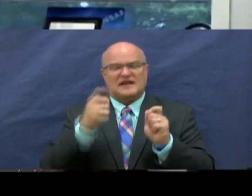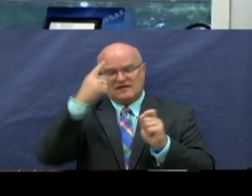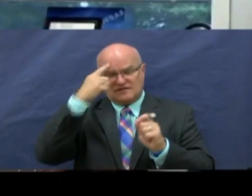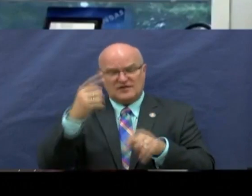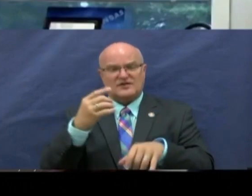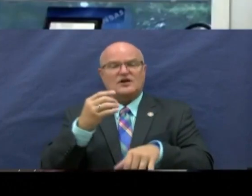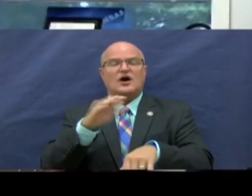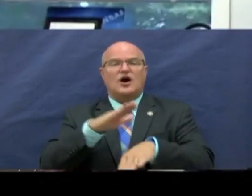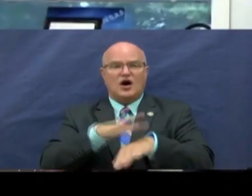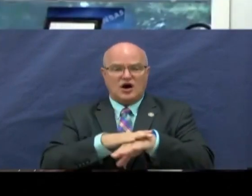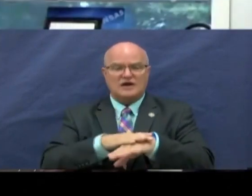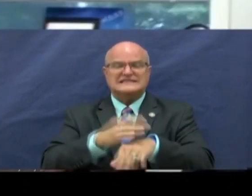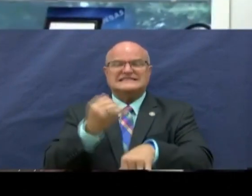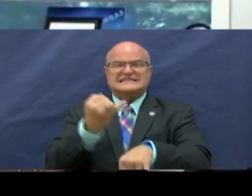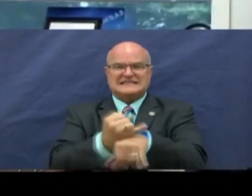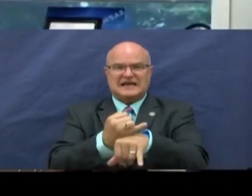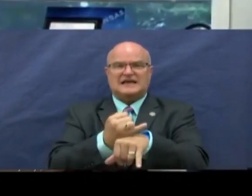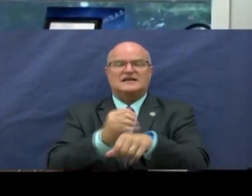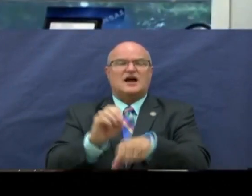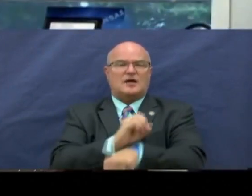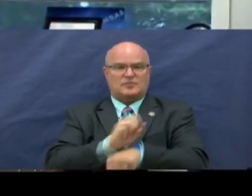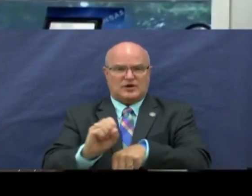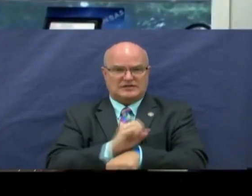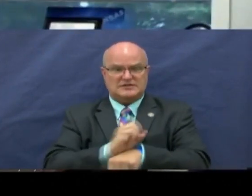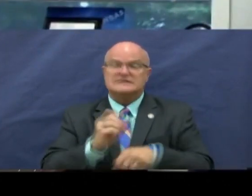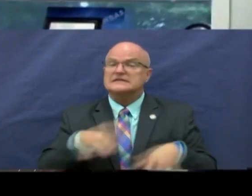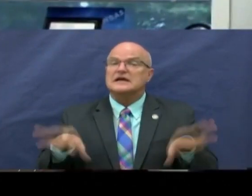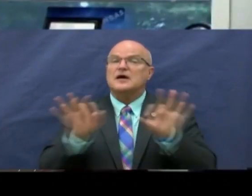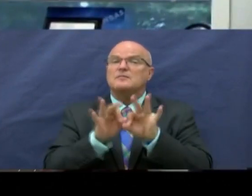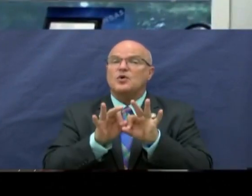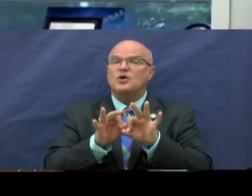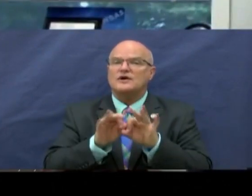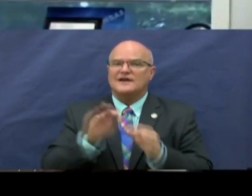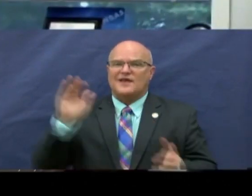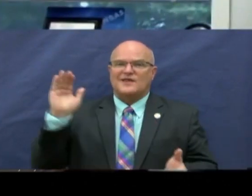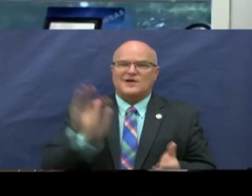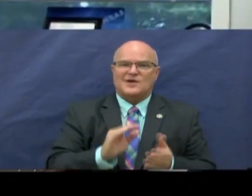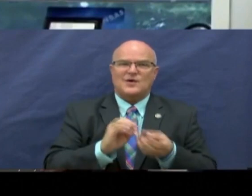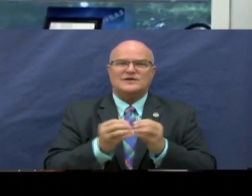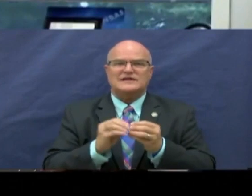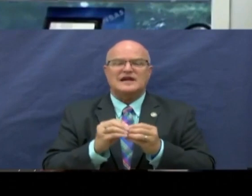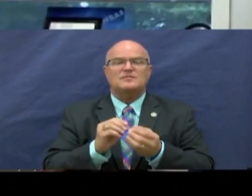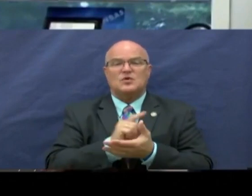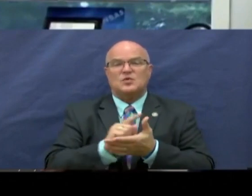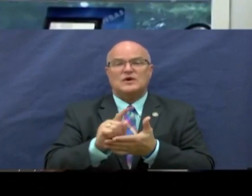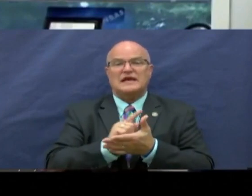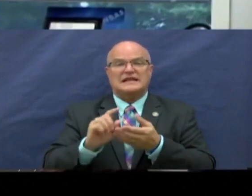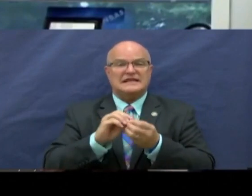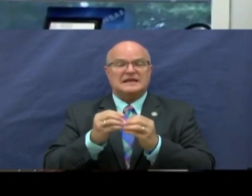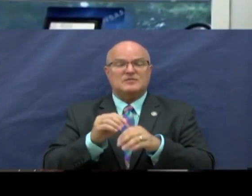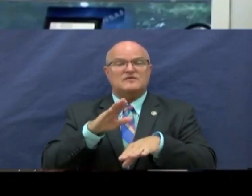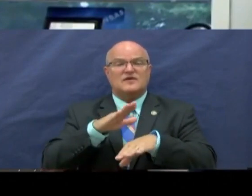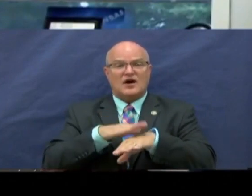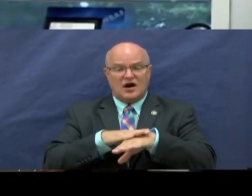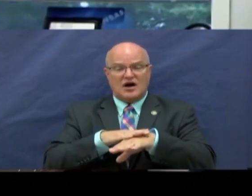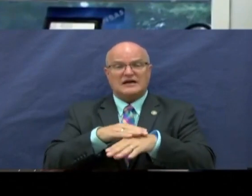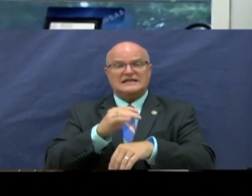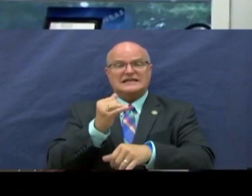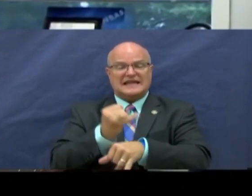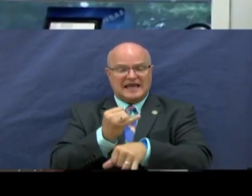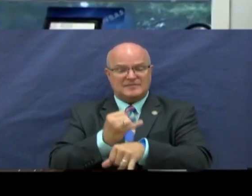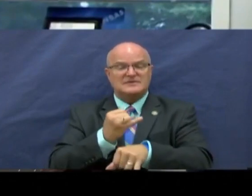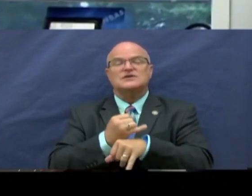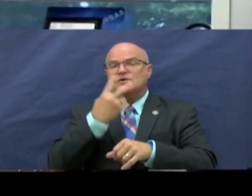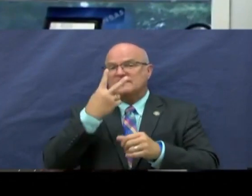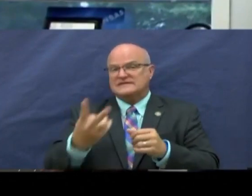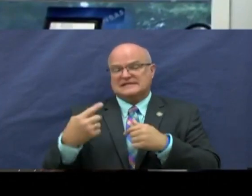on-site operations. That's important because that is the lowest number, the lowest weekly number of on-site modifications that we have